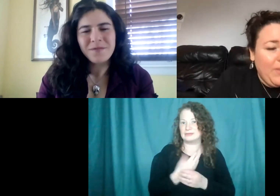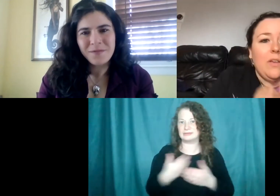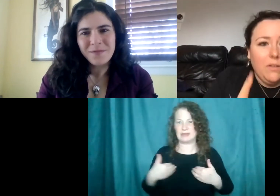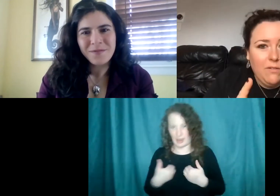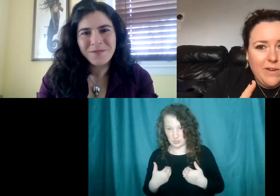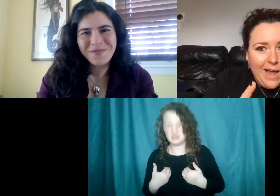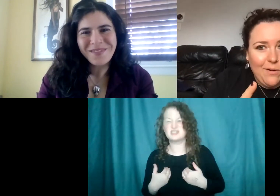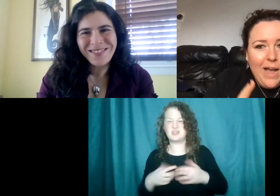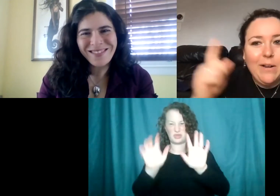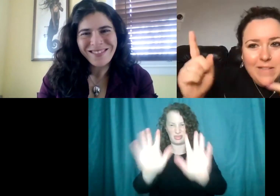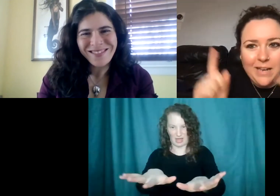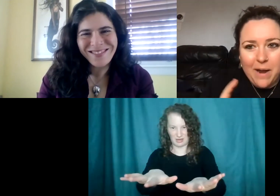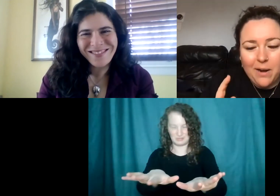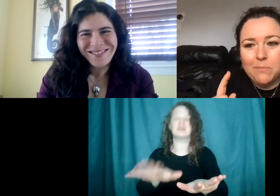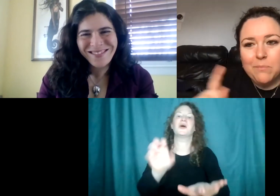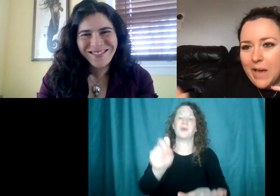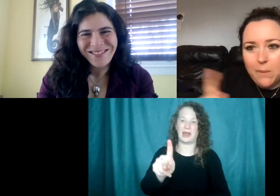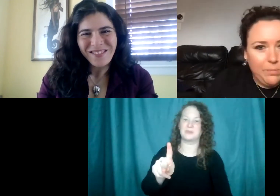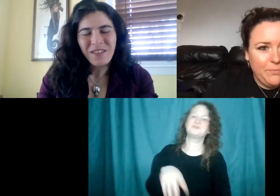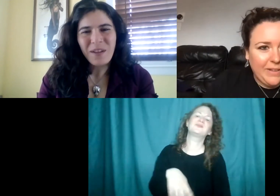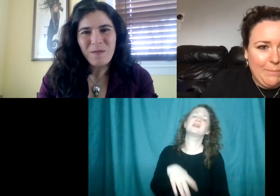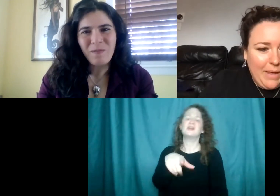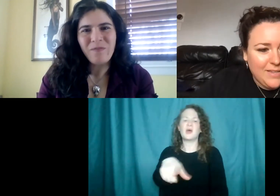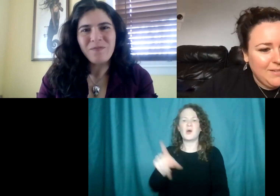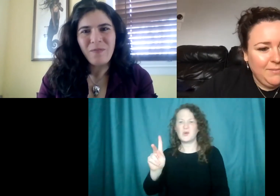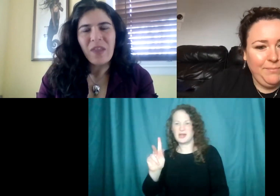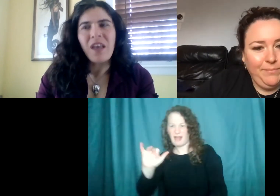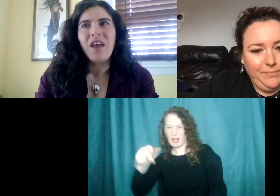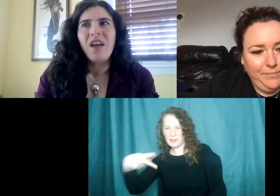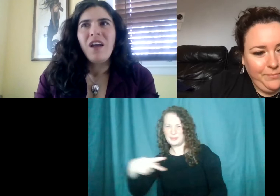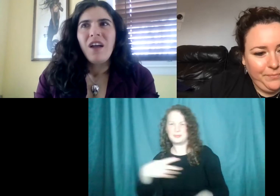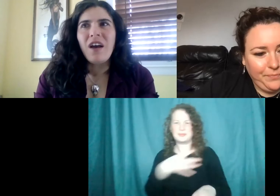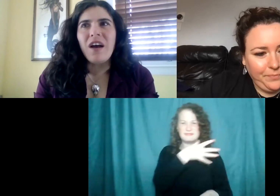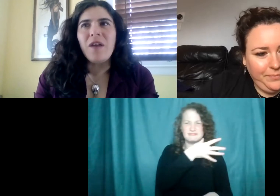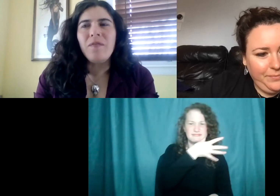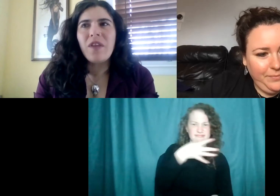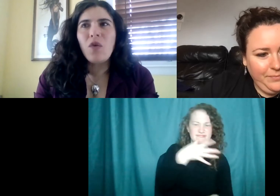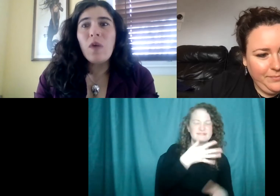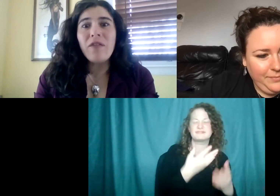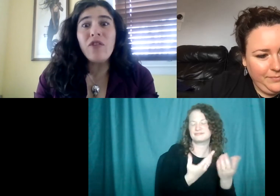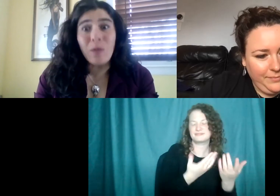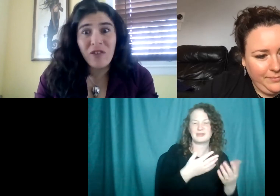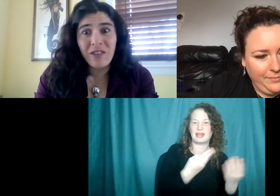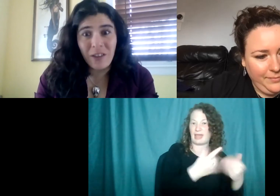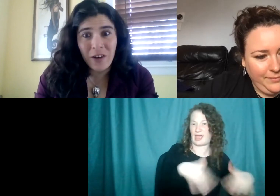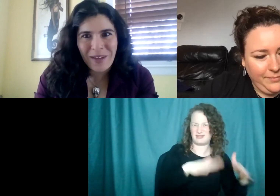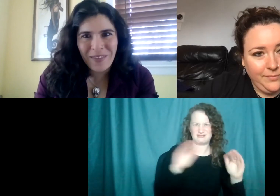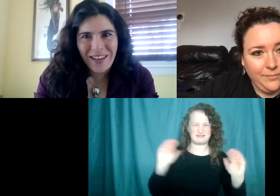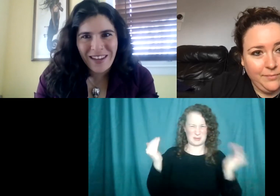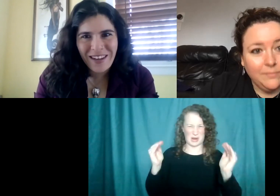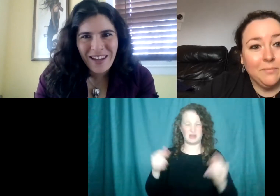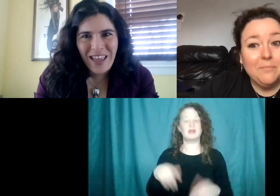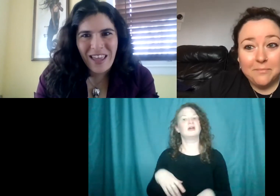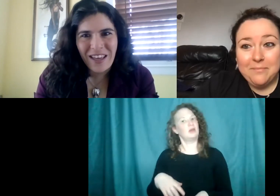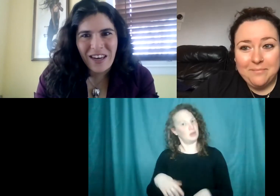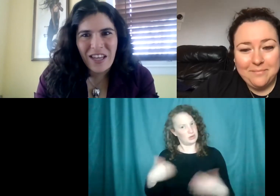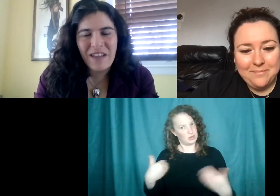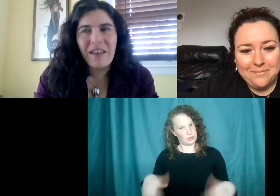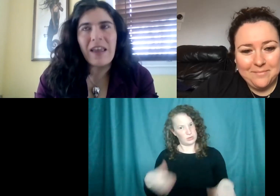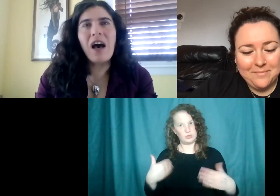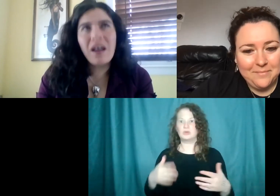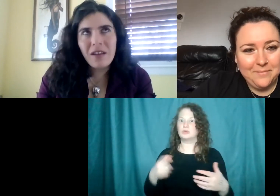Okay. Now, how does that compare kelp to land plants? We have so much to learn about that.